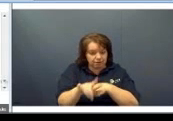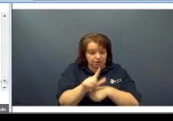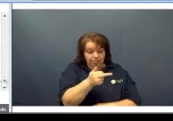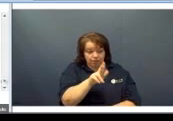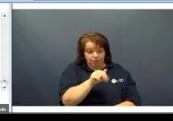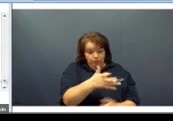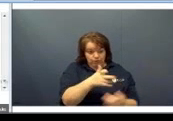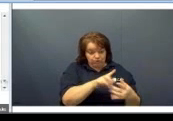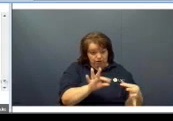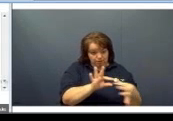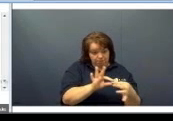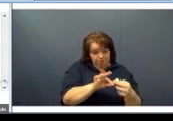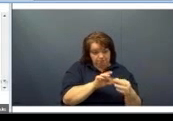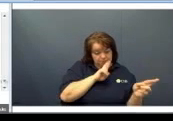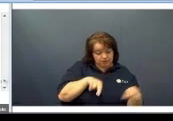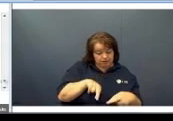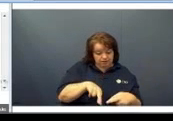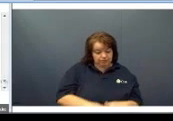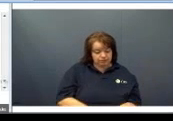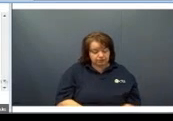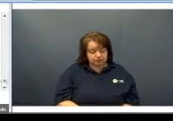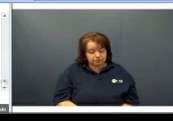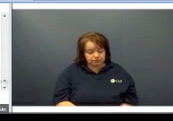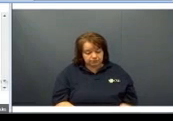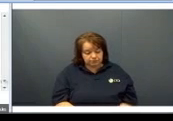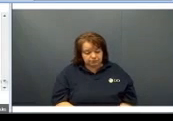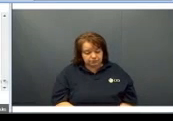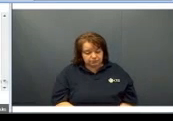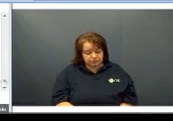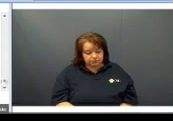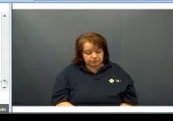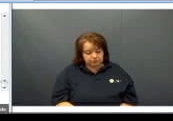it available? Laura, you have a comment on that?